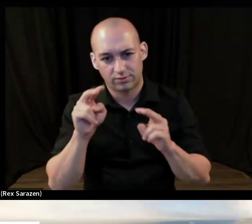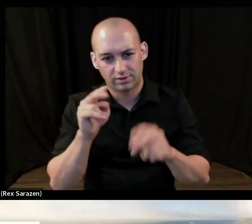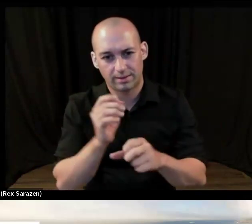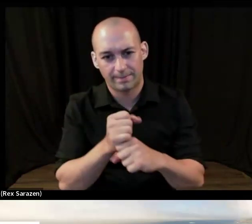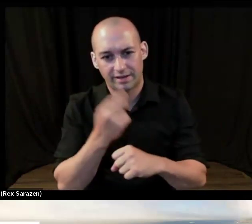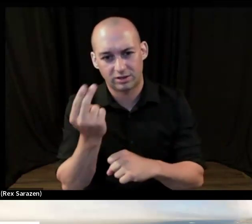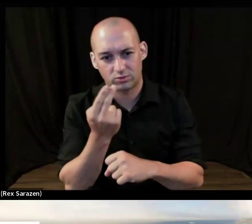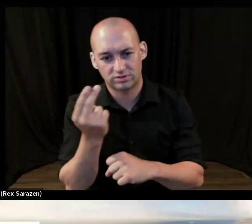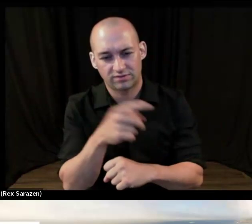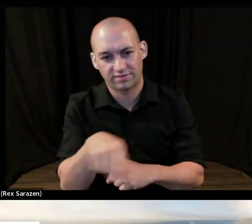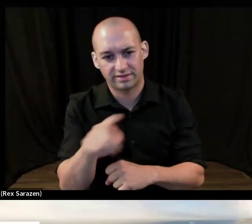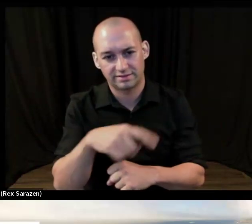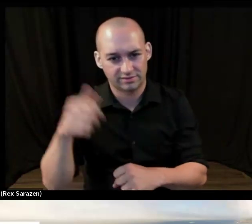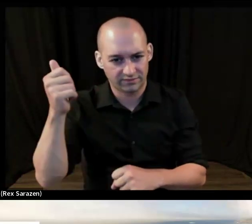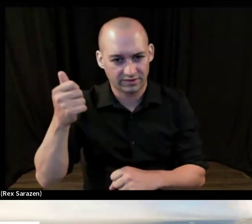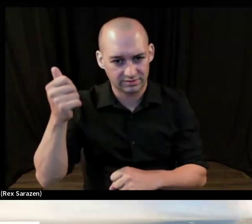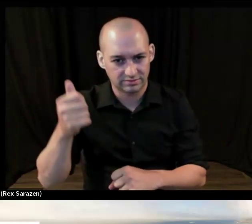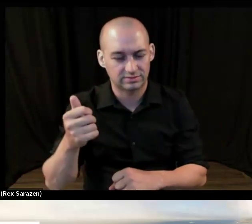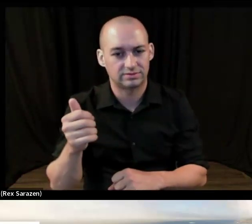these funds, that